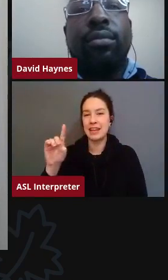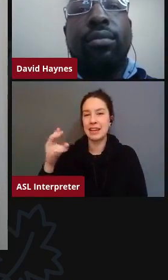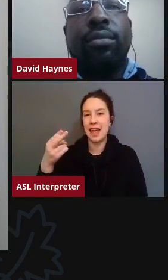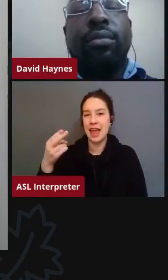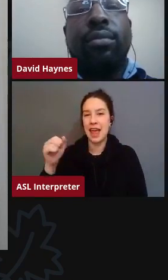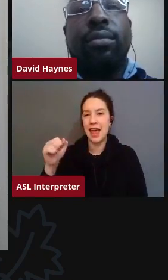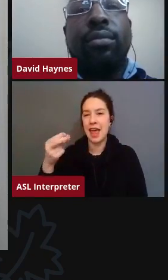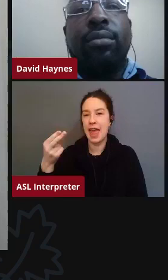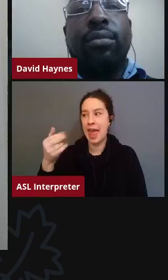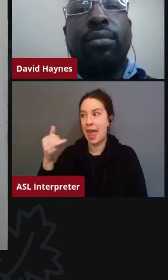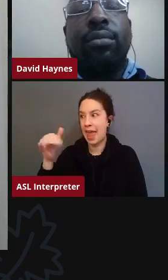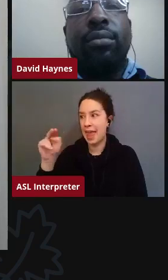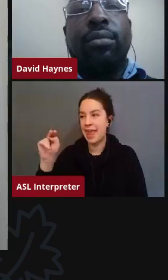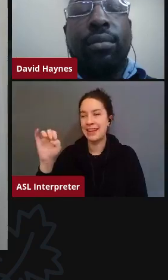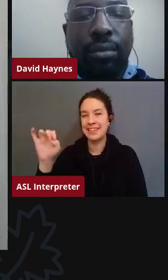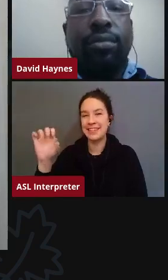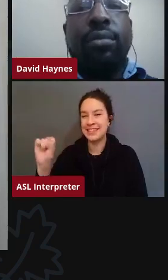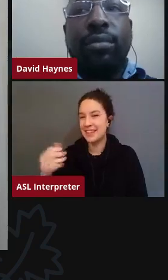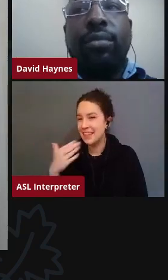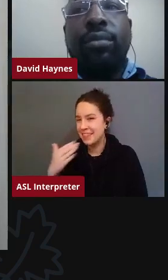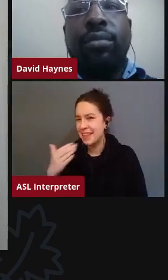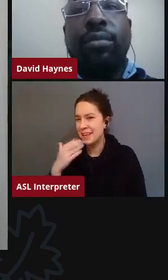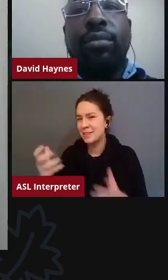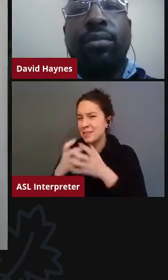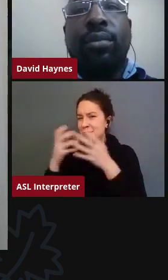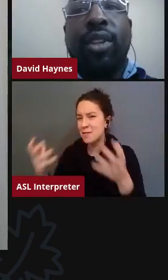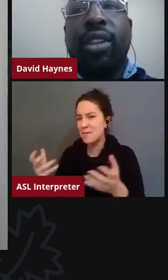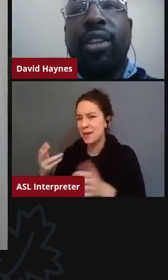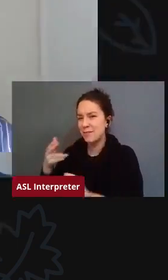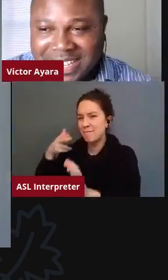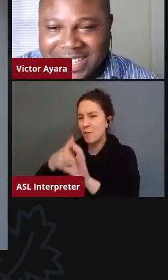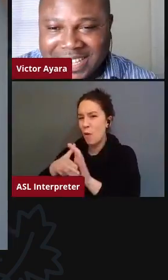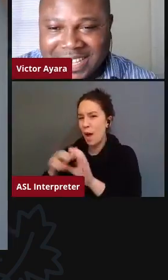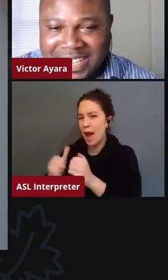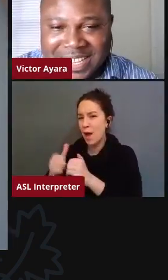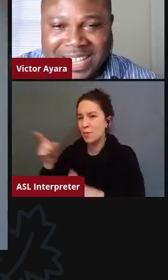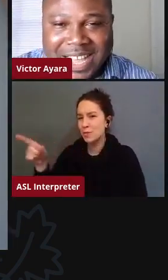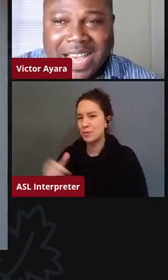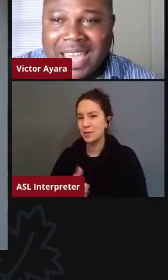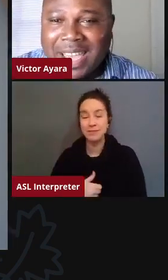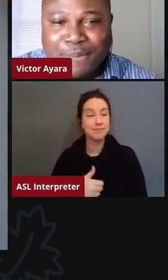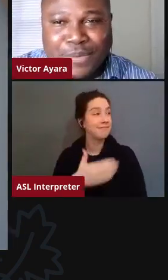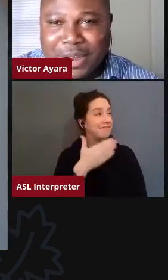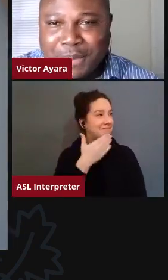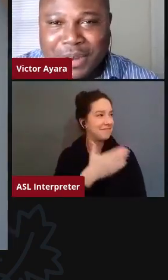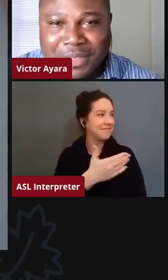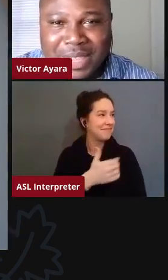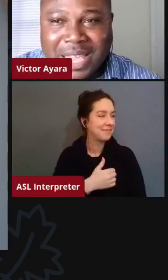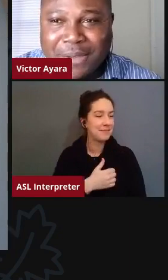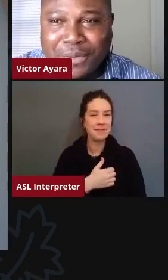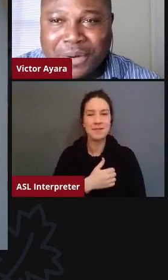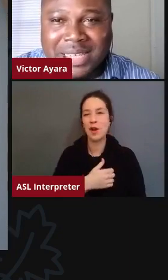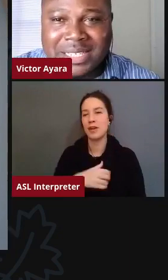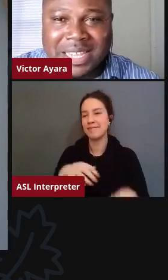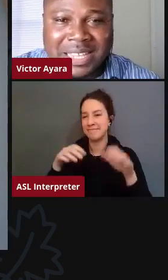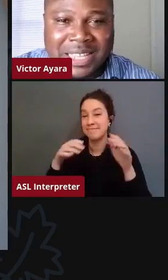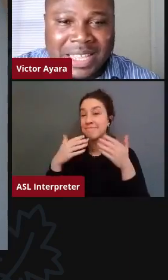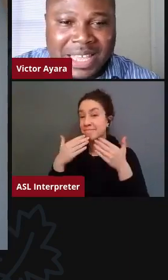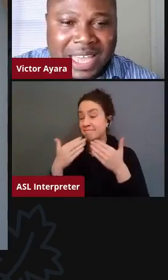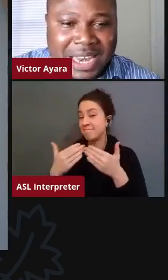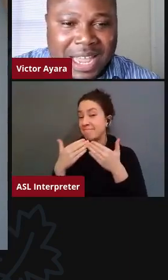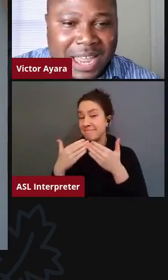much for finding the time to join me today. David, how are you, sir? Good. How are you doing? I am phenomenal. Thank you for